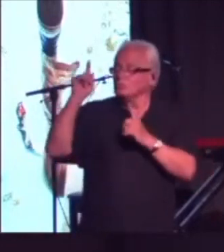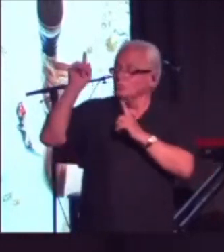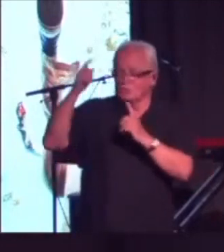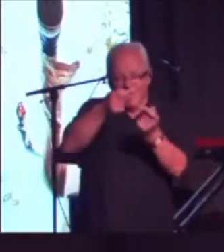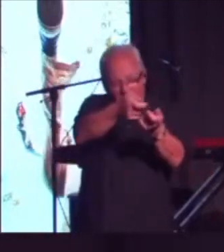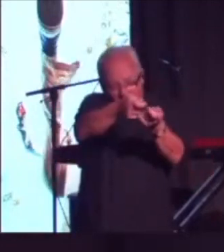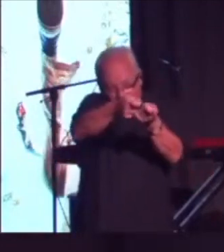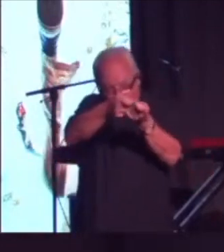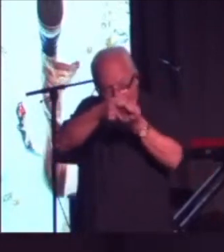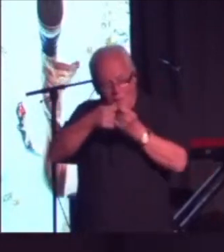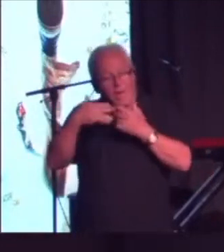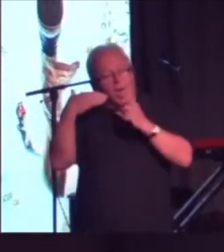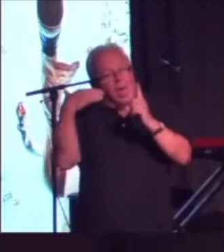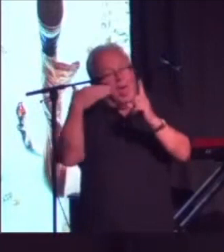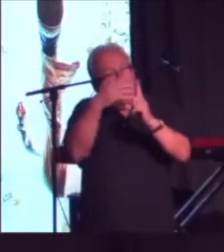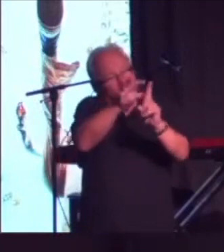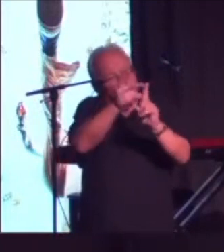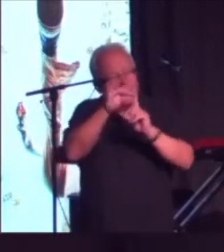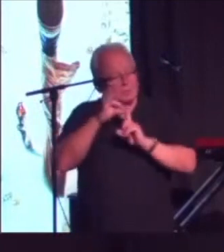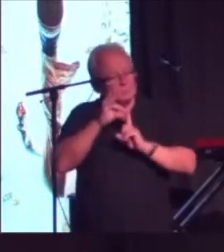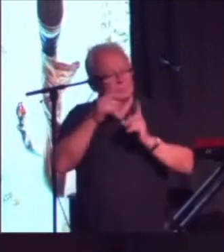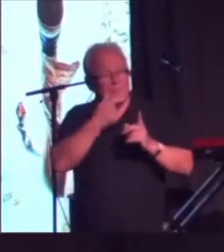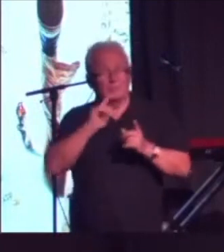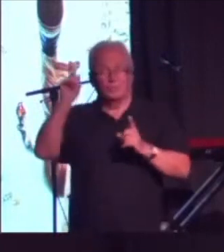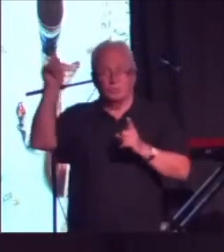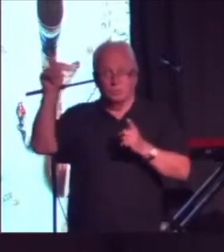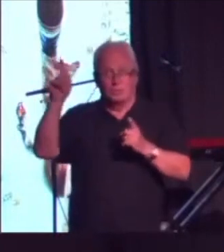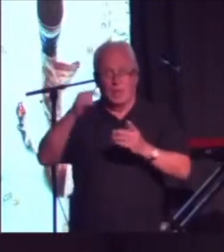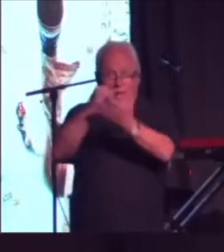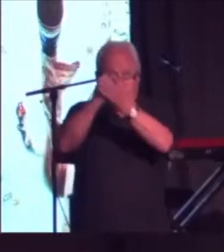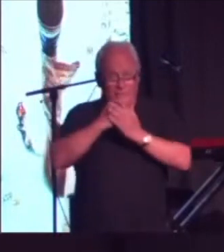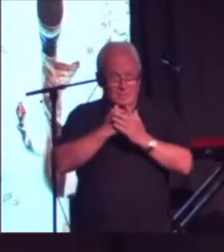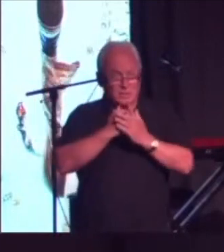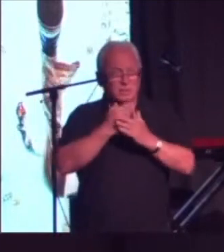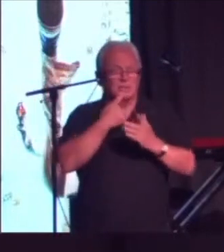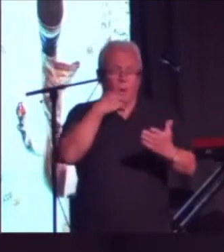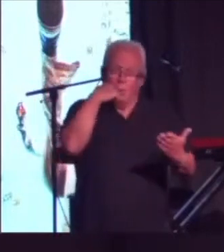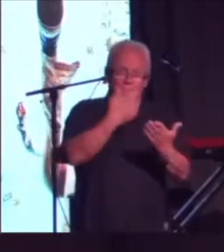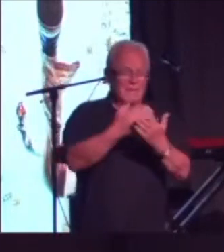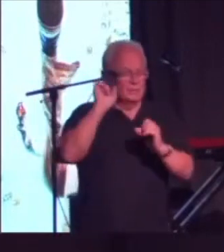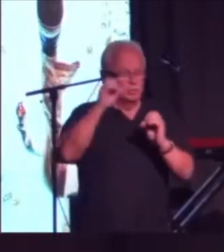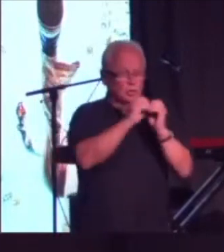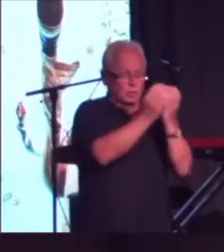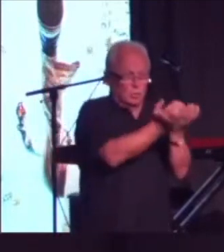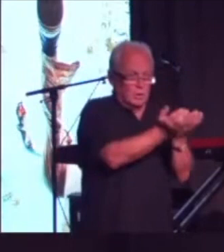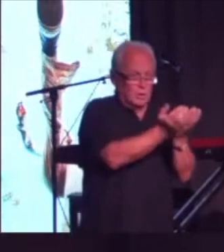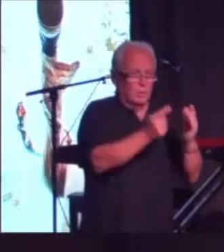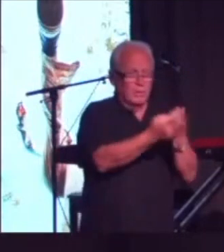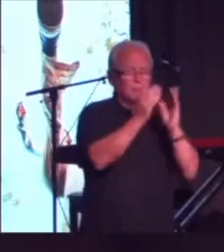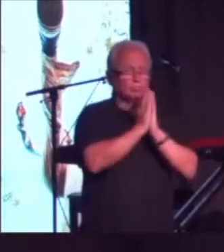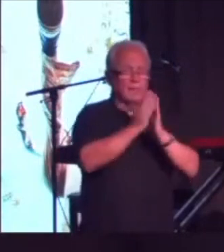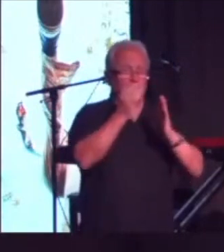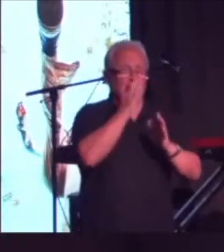him today, Lord? I pray you would lighten our hearts and lighten our minds. Help us to be obedient to your word. Loose us with it today, we pray, O God, for we ask